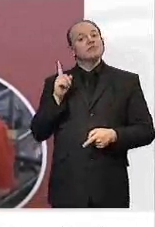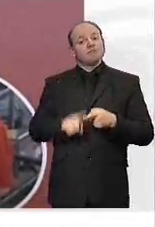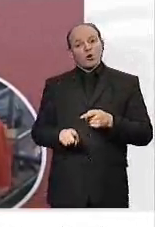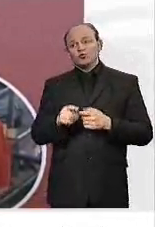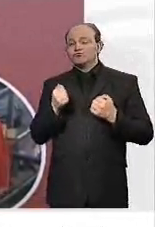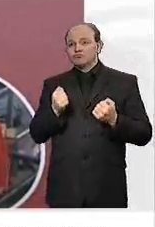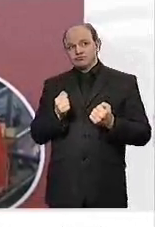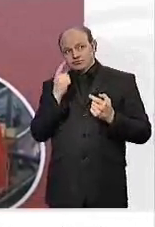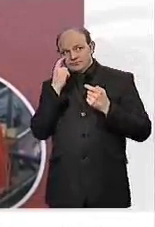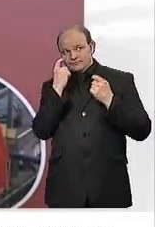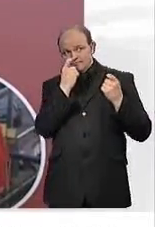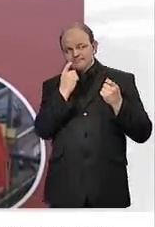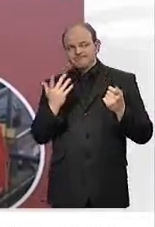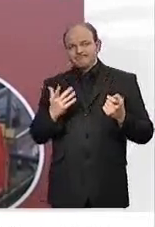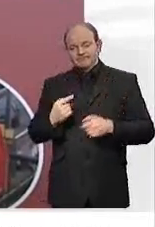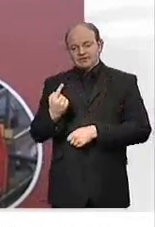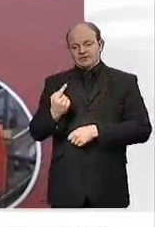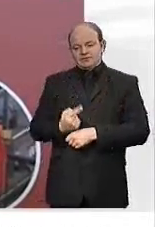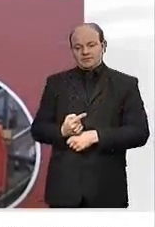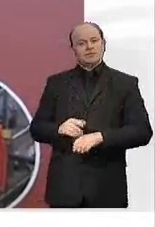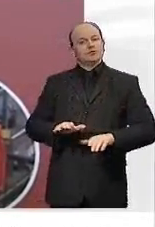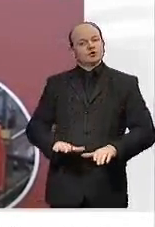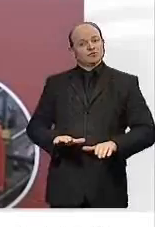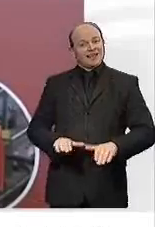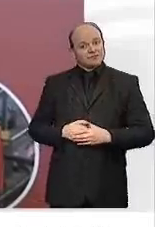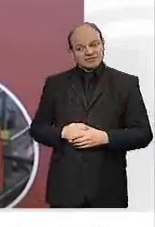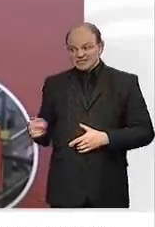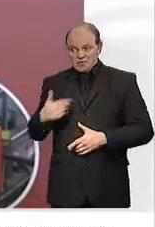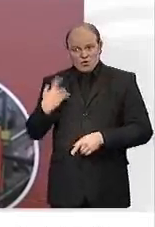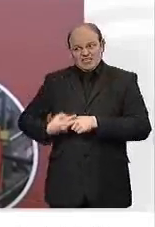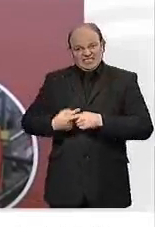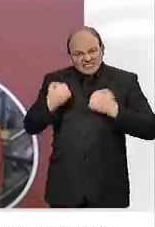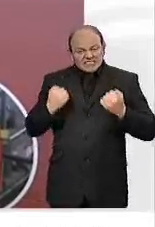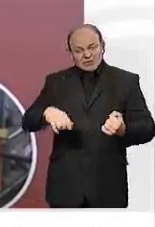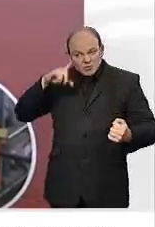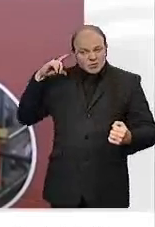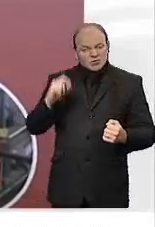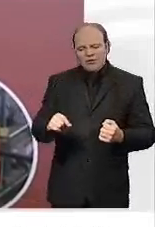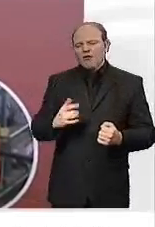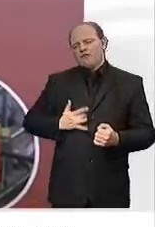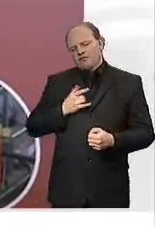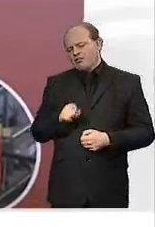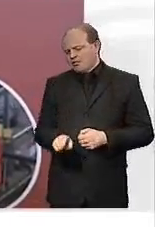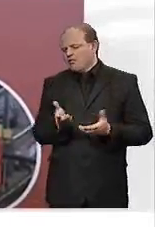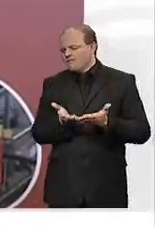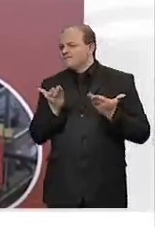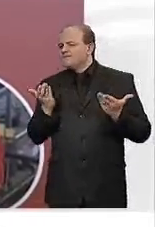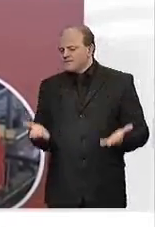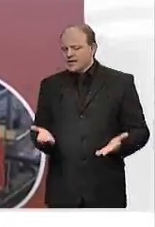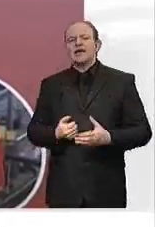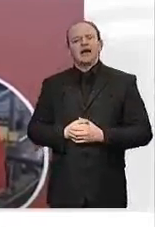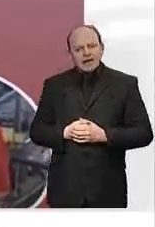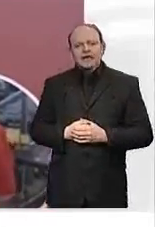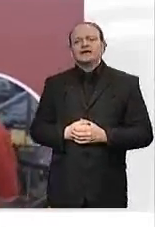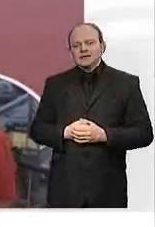and then it's true amongst the people who might want to try and speed too quickly. So I think it is a fairer system, and people actually do believe that to be true now.